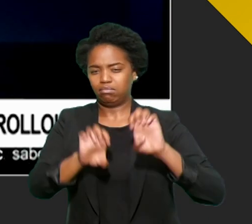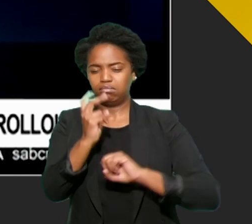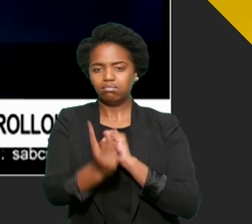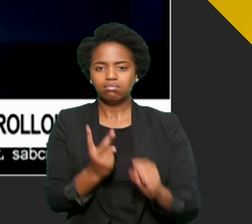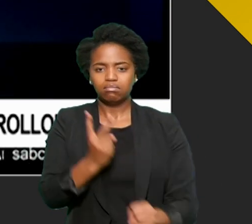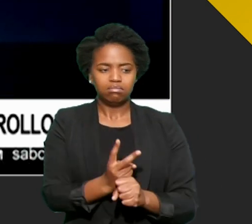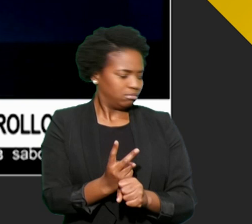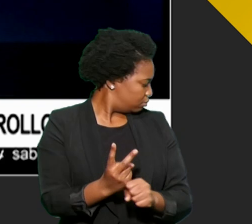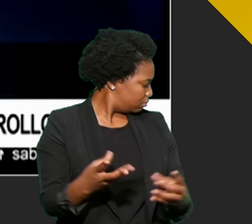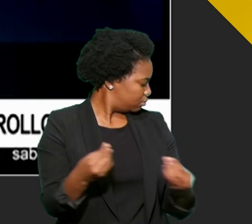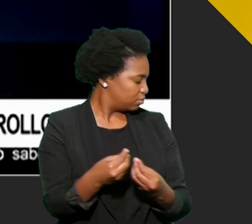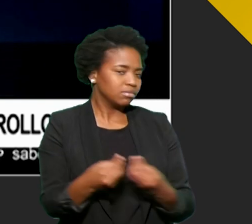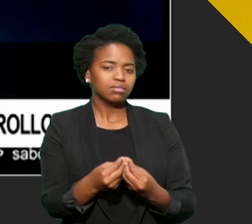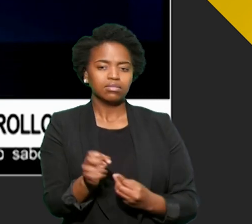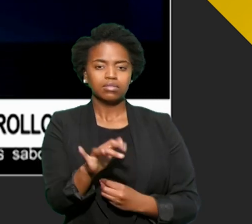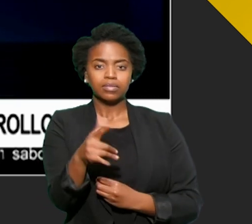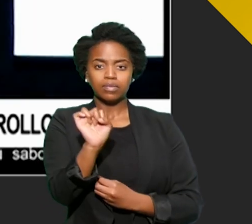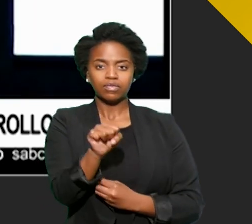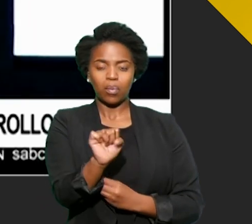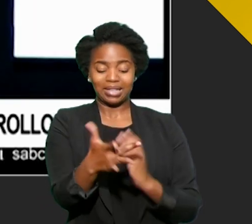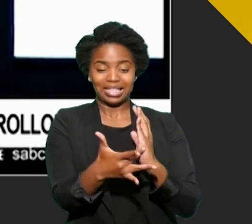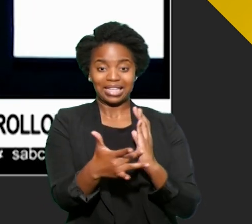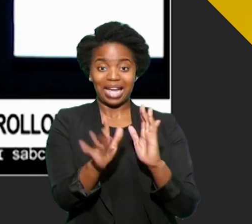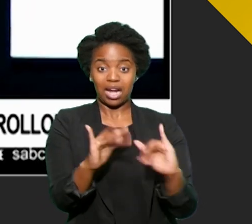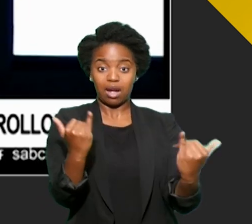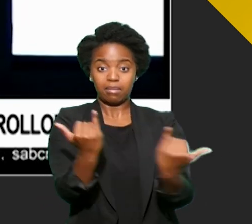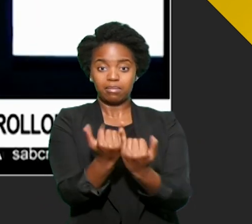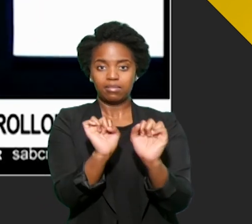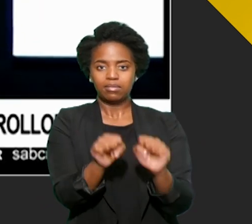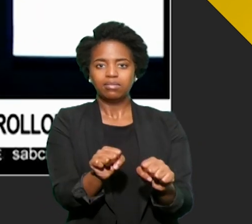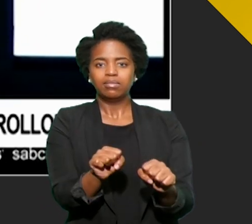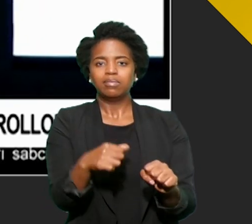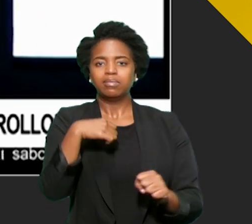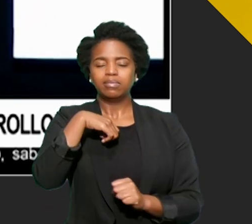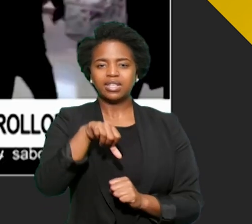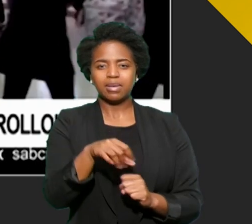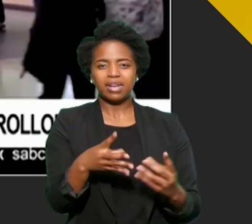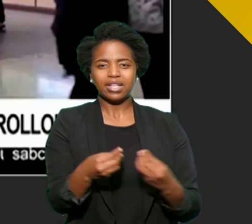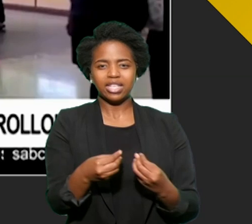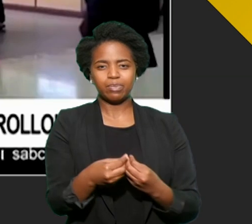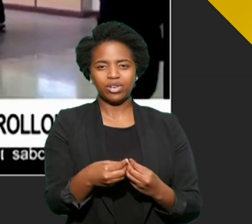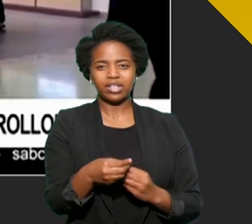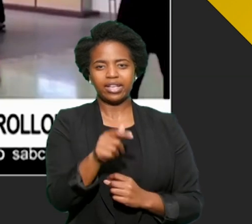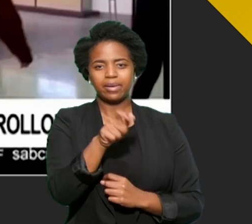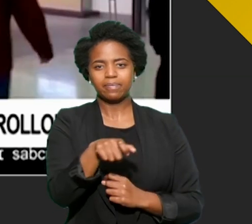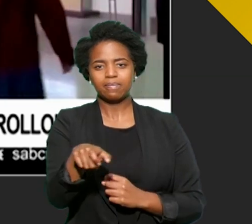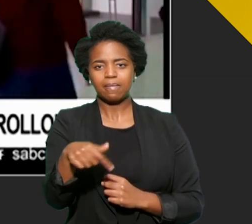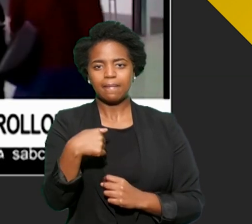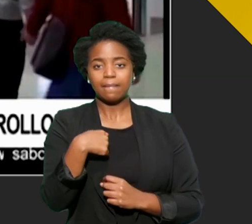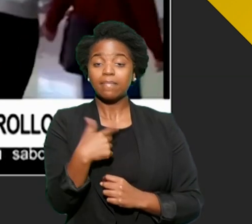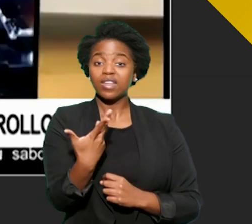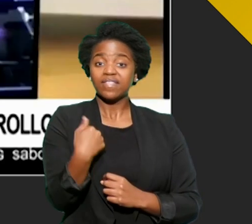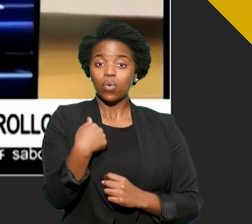despite vociferous denials from these tech companies that their technology could not be manipulated for